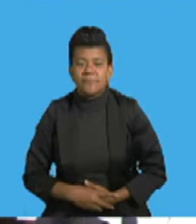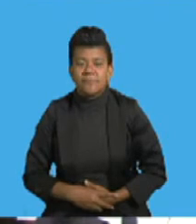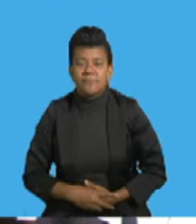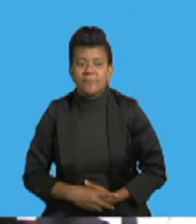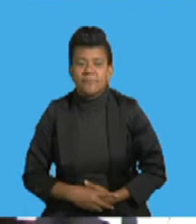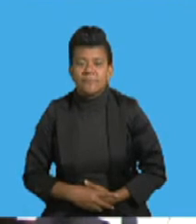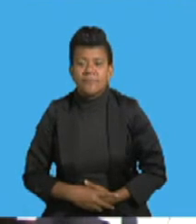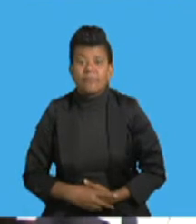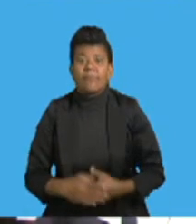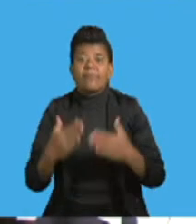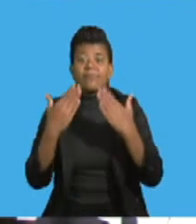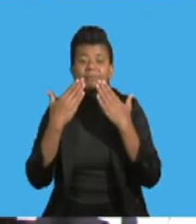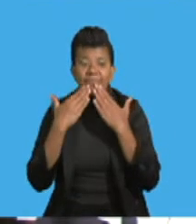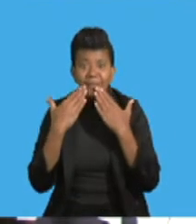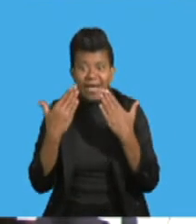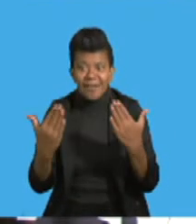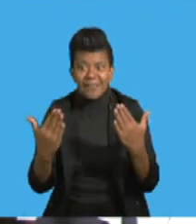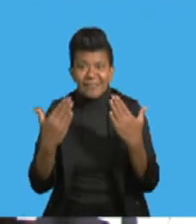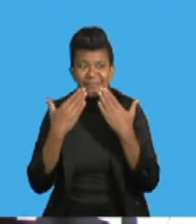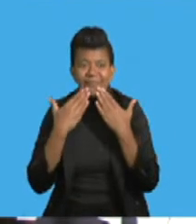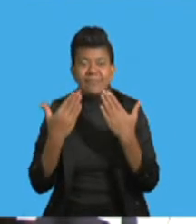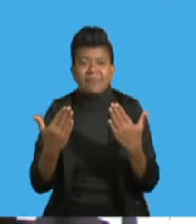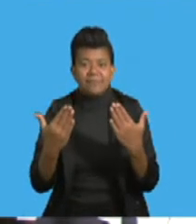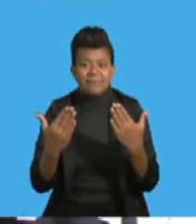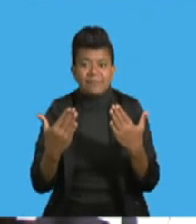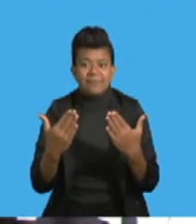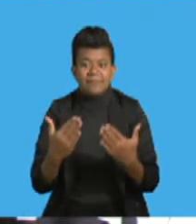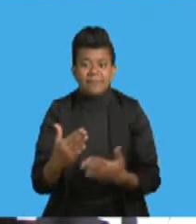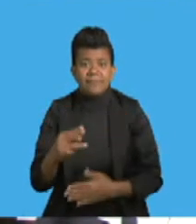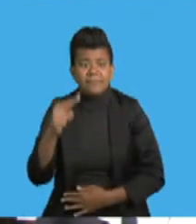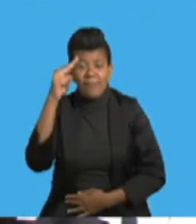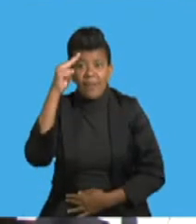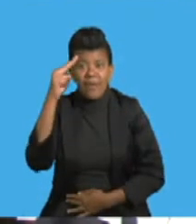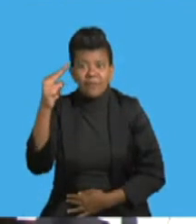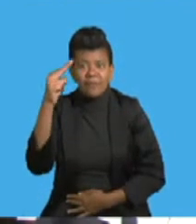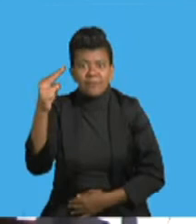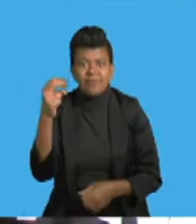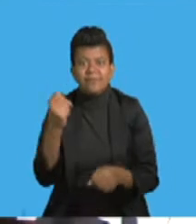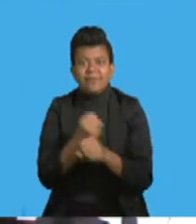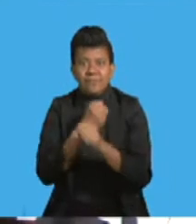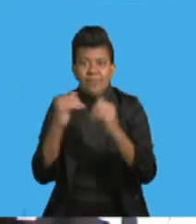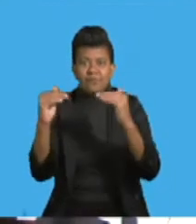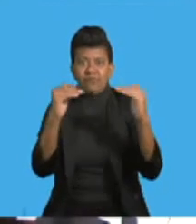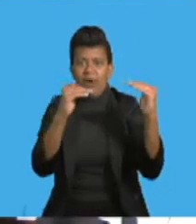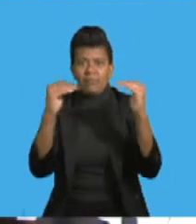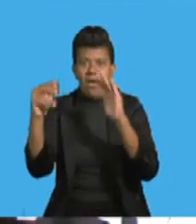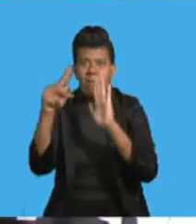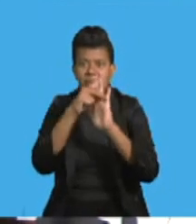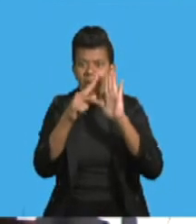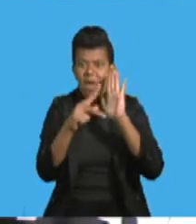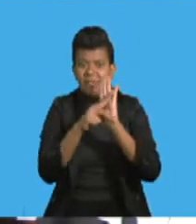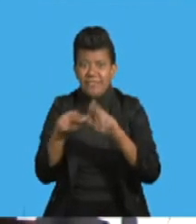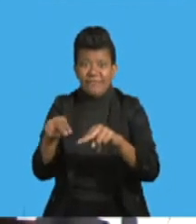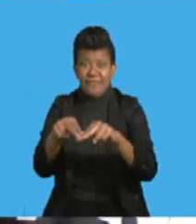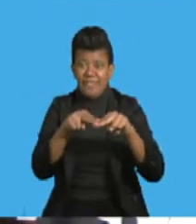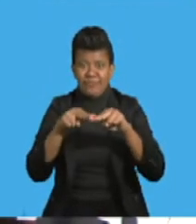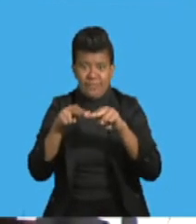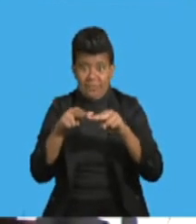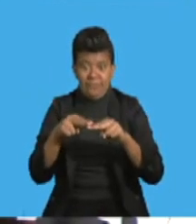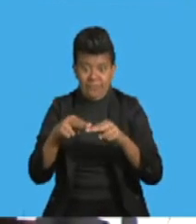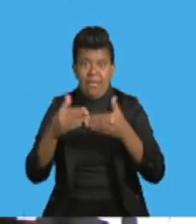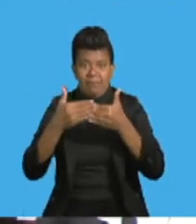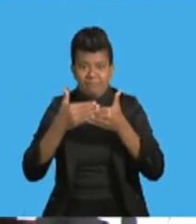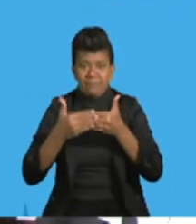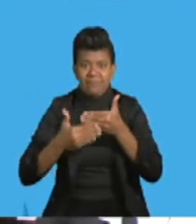Thank you, Mr. Speaker, sir. The National Gender Policy for Fiji is a long-term policy, like any other